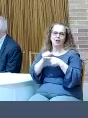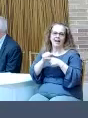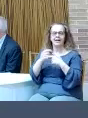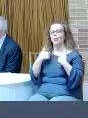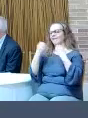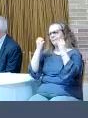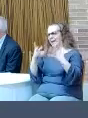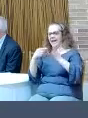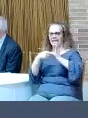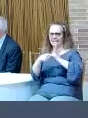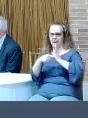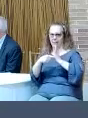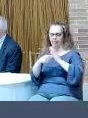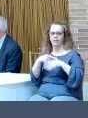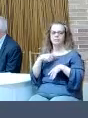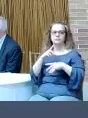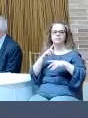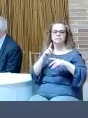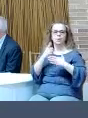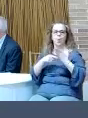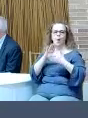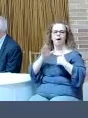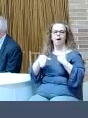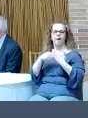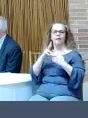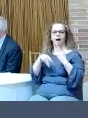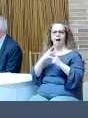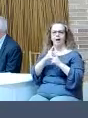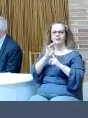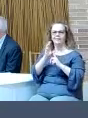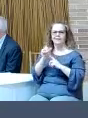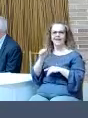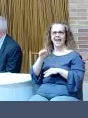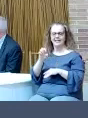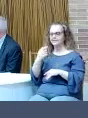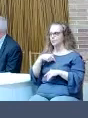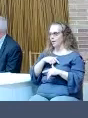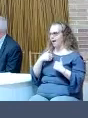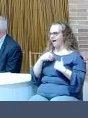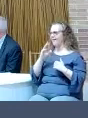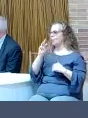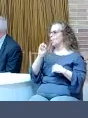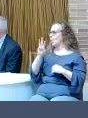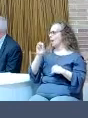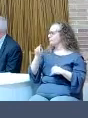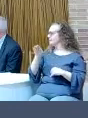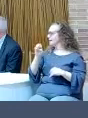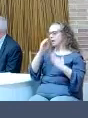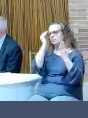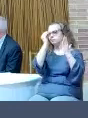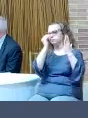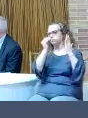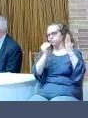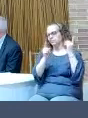examples of the kind kind of cases that we bring on our website um and I really um very much hope